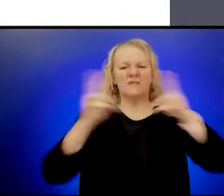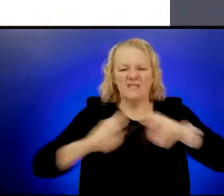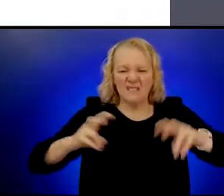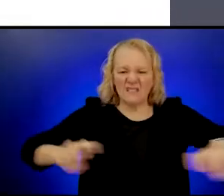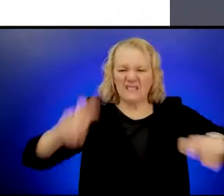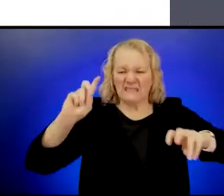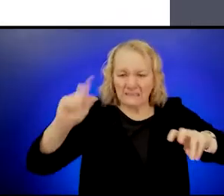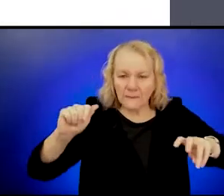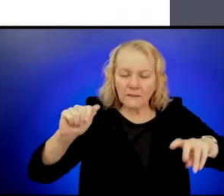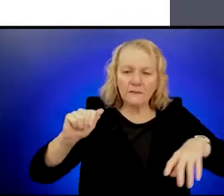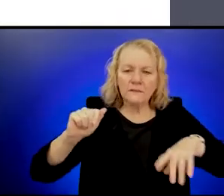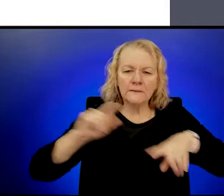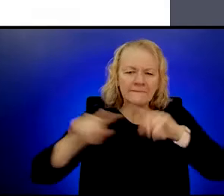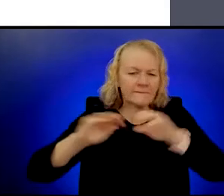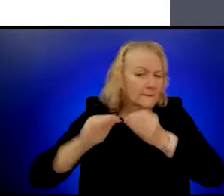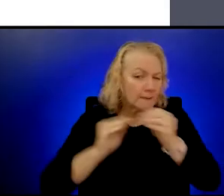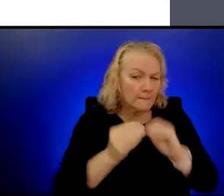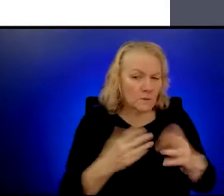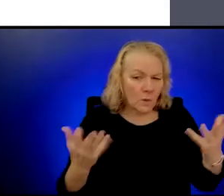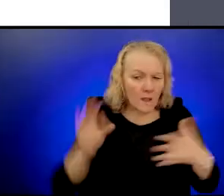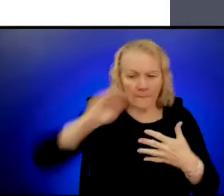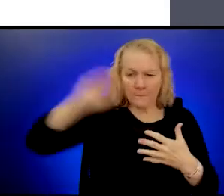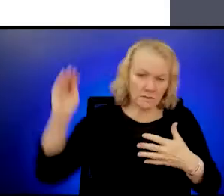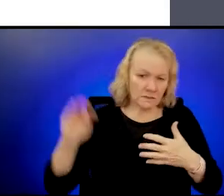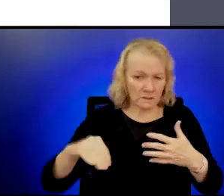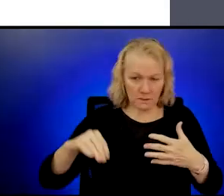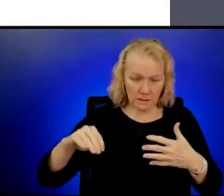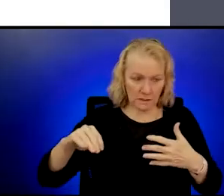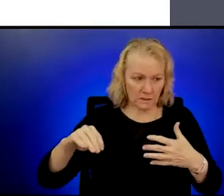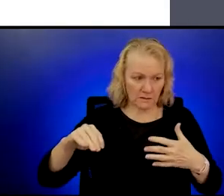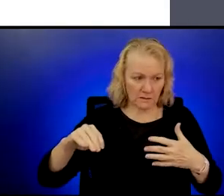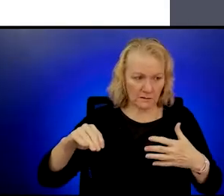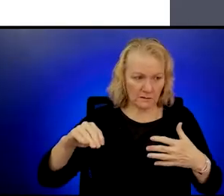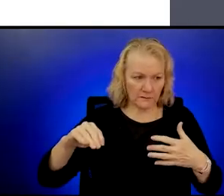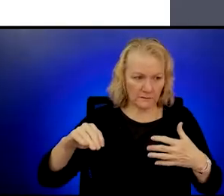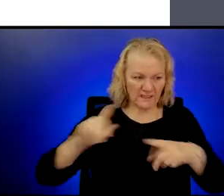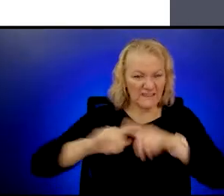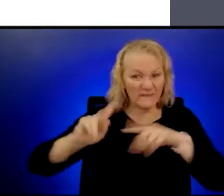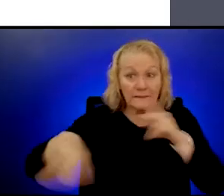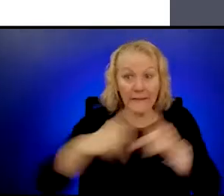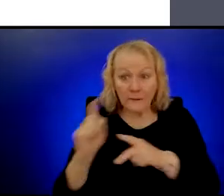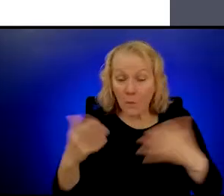the numbers, percentages of adults with functional disability types,